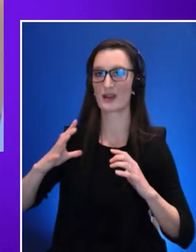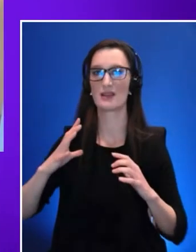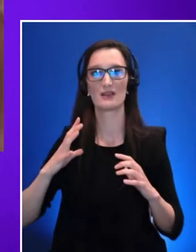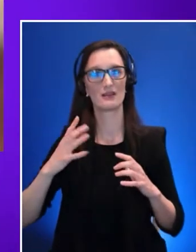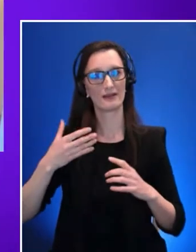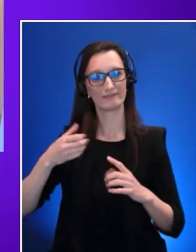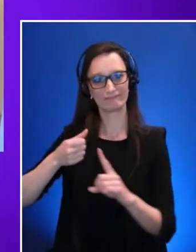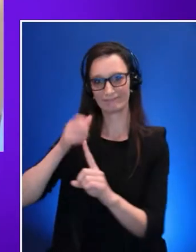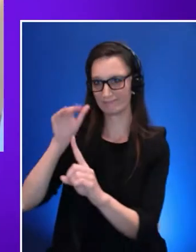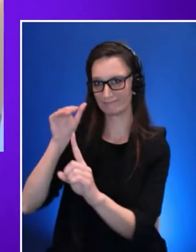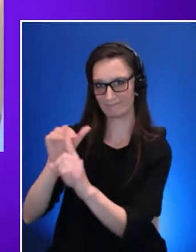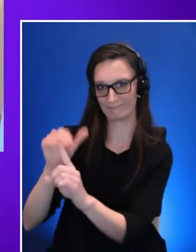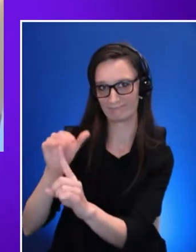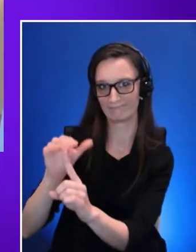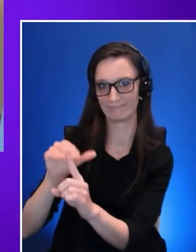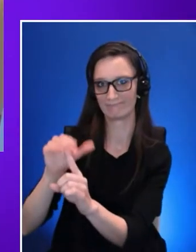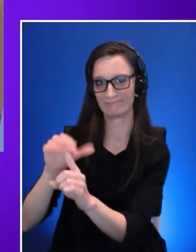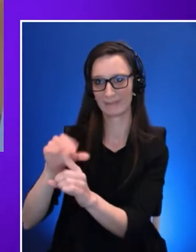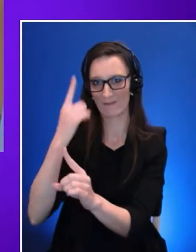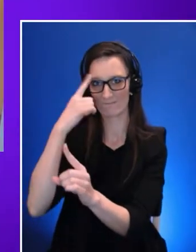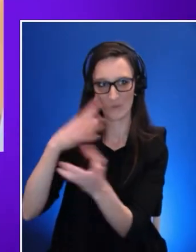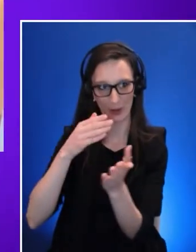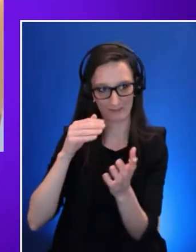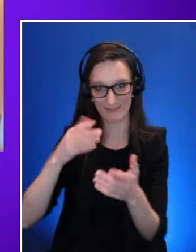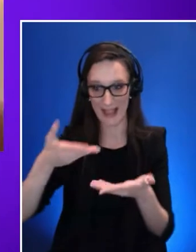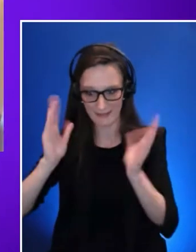to that exclusion.